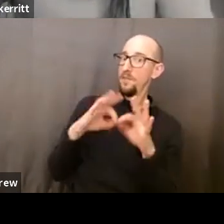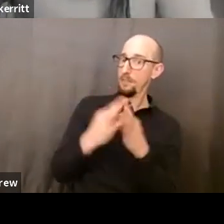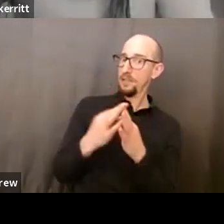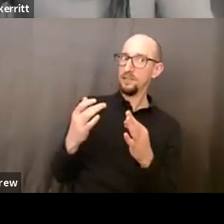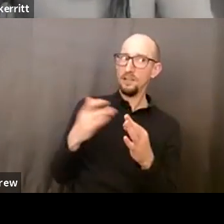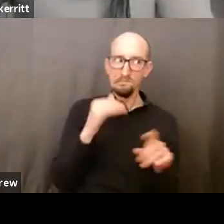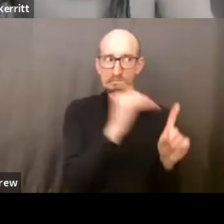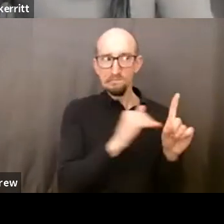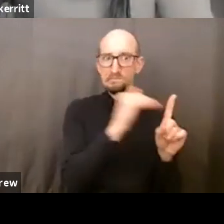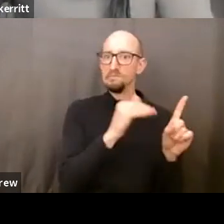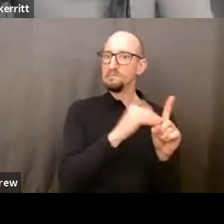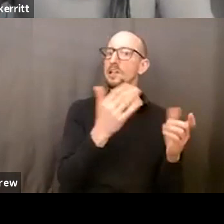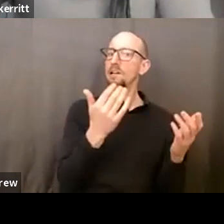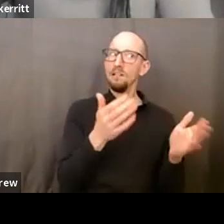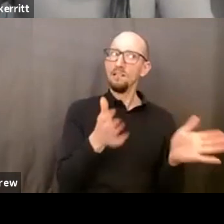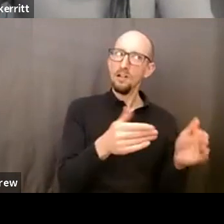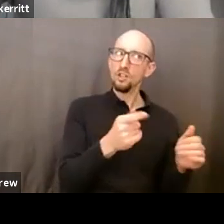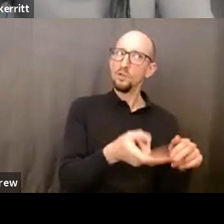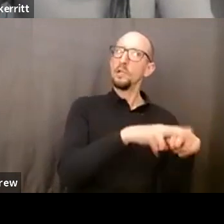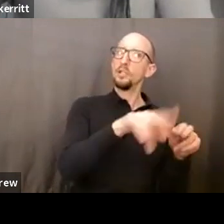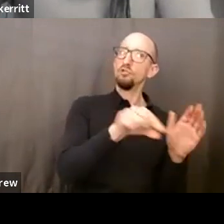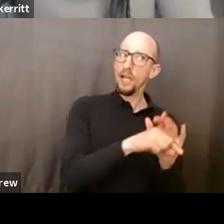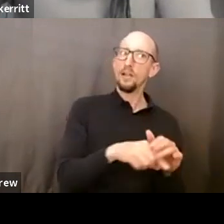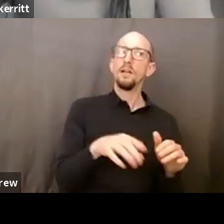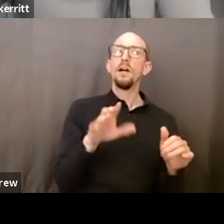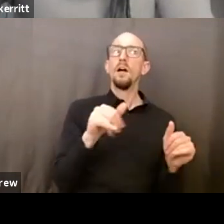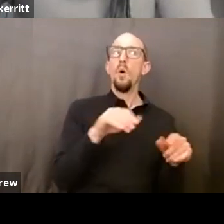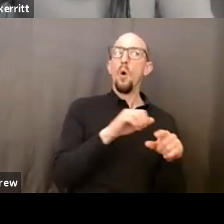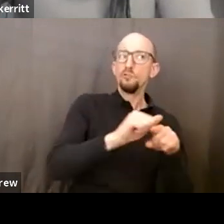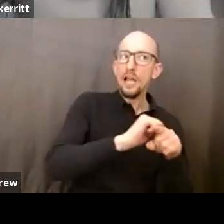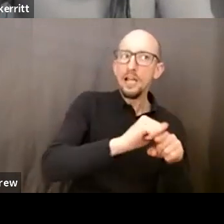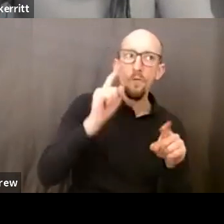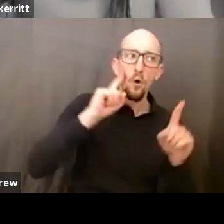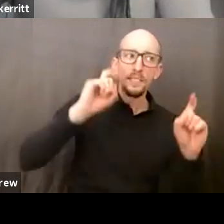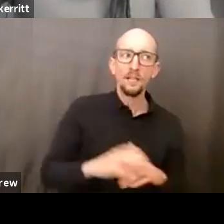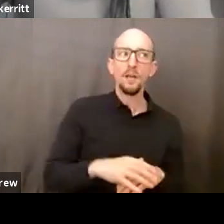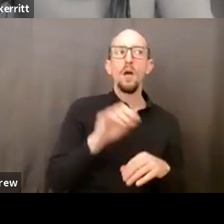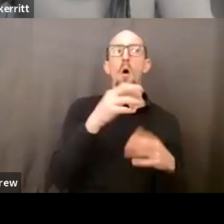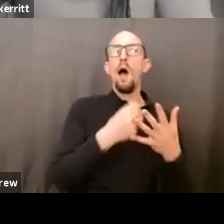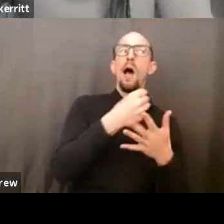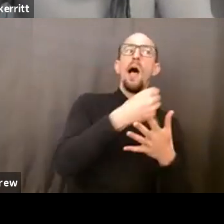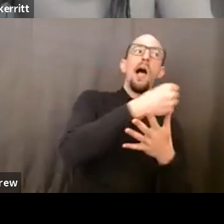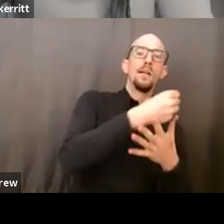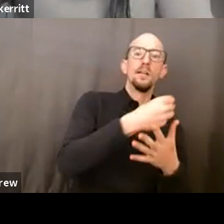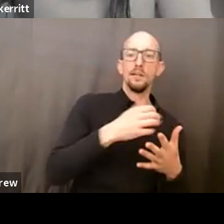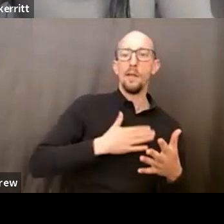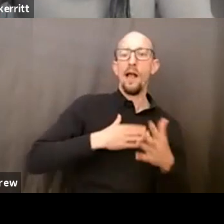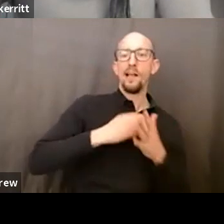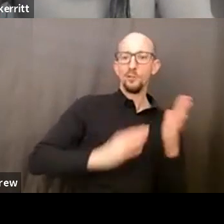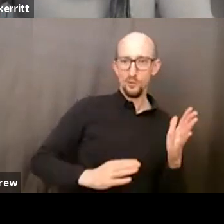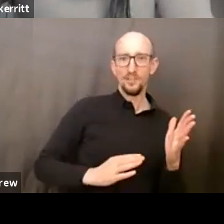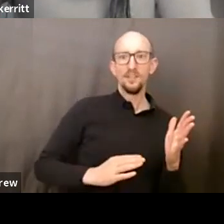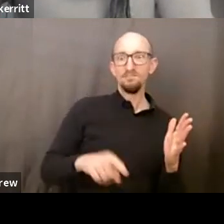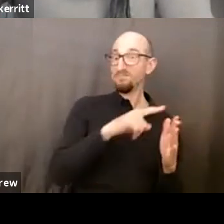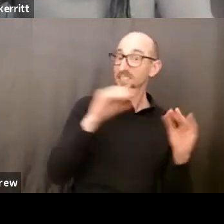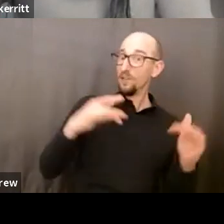to inflate grades, to test prep, to rank students. And a lottery might also have